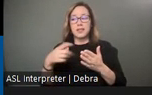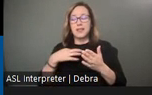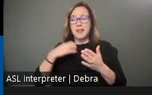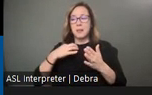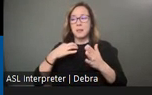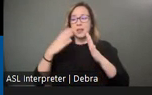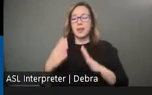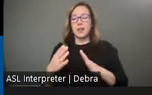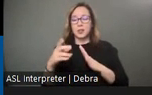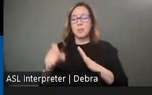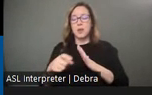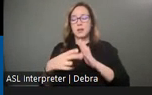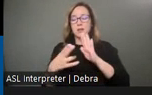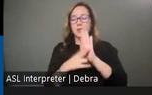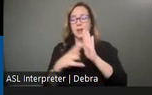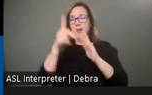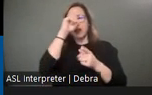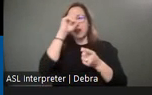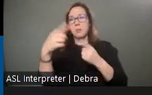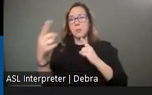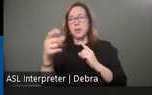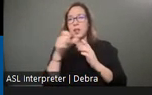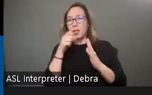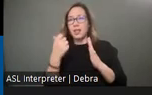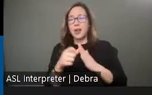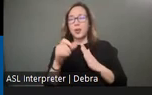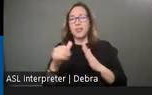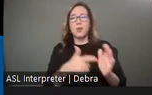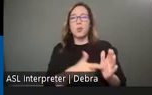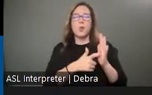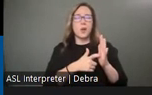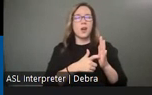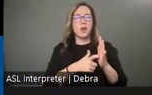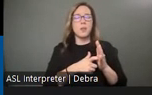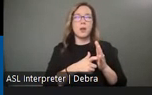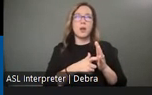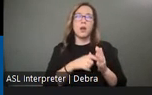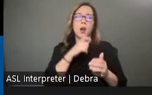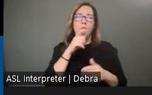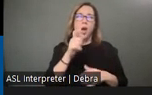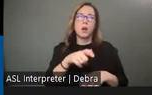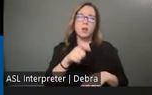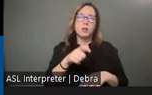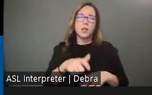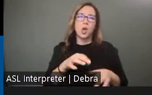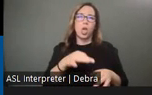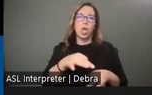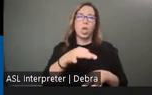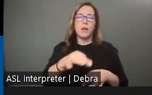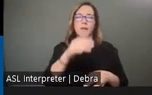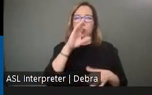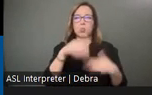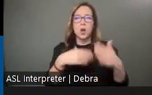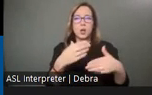appeal letter? We have found that this requirement causes unnecessary delays in processing and providing